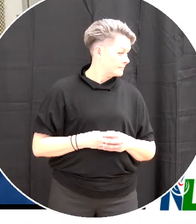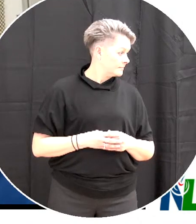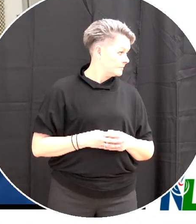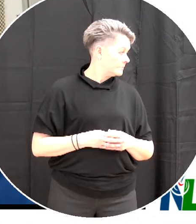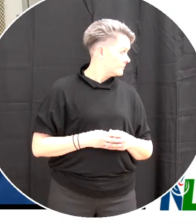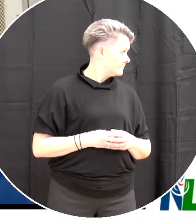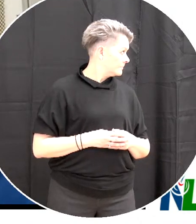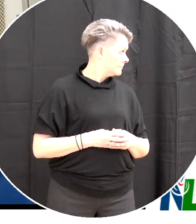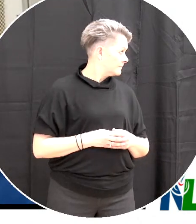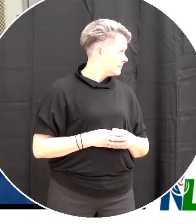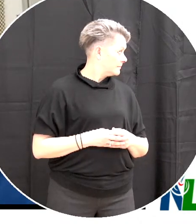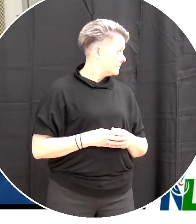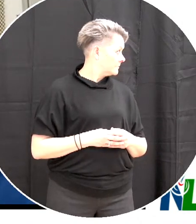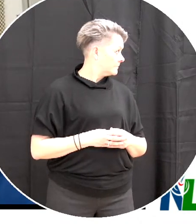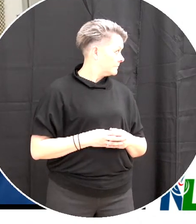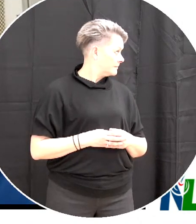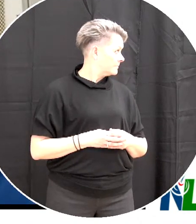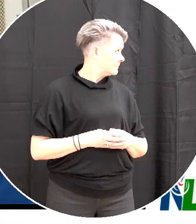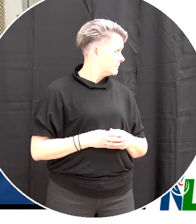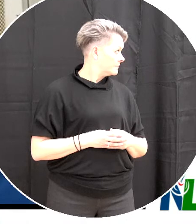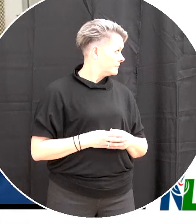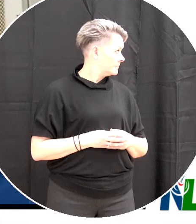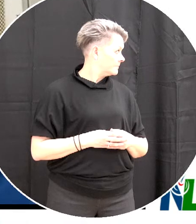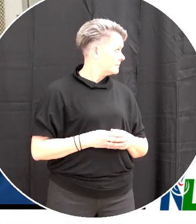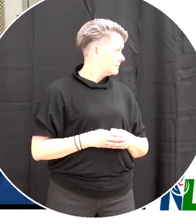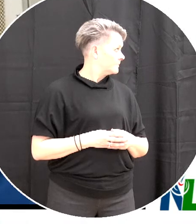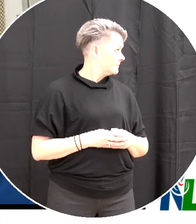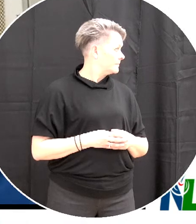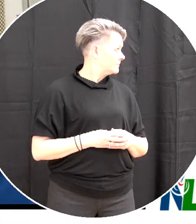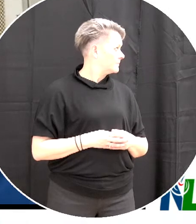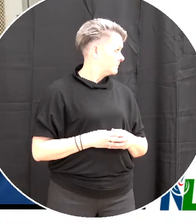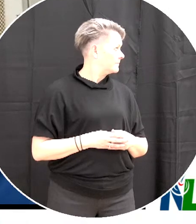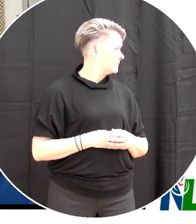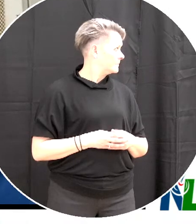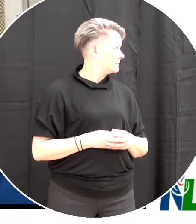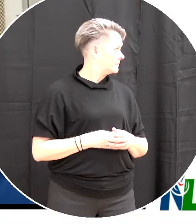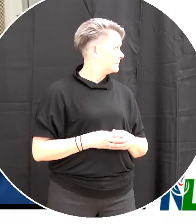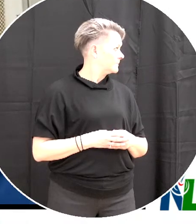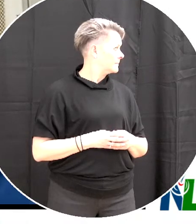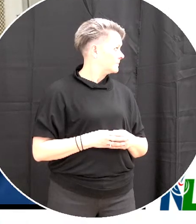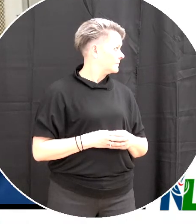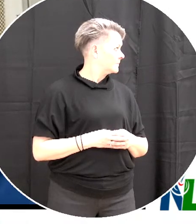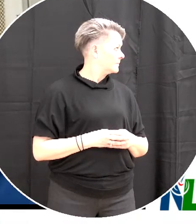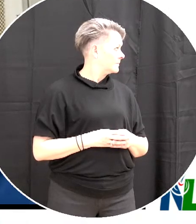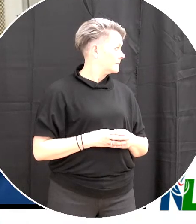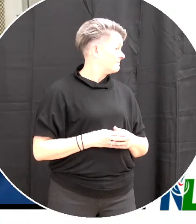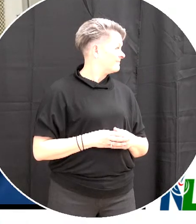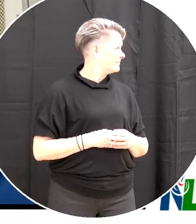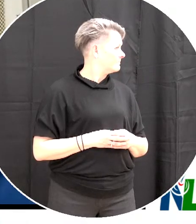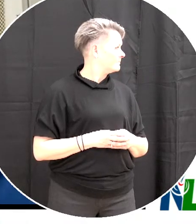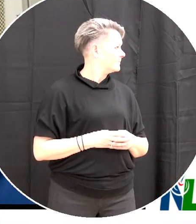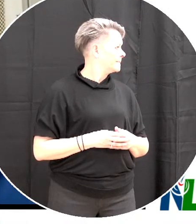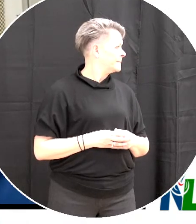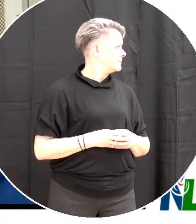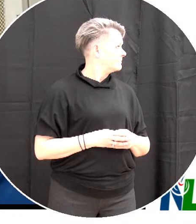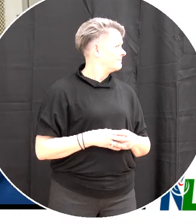face-to-face conversations, and a lot of times that's still good to be able to have with your teachers, because sometimes it